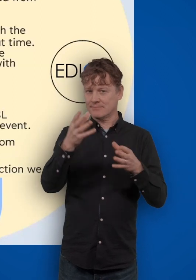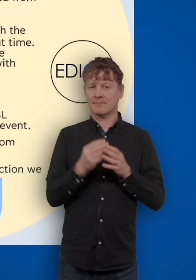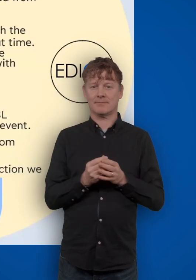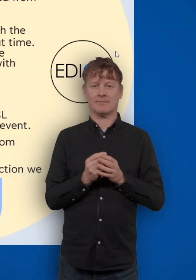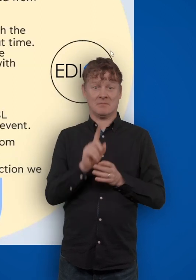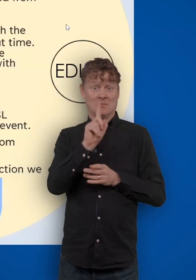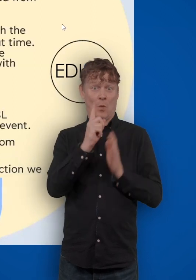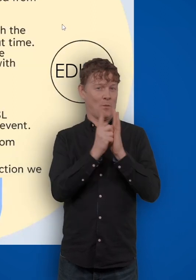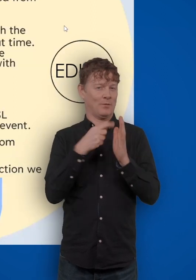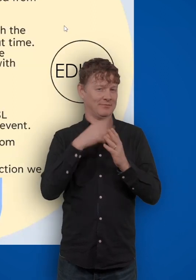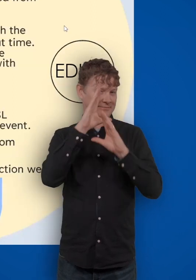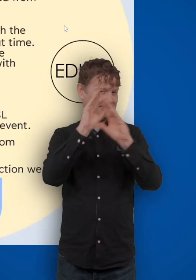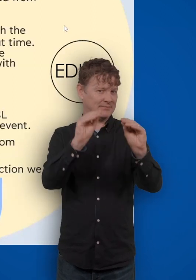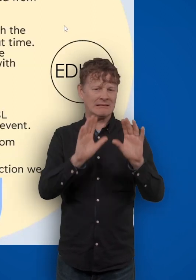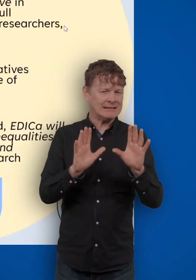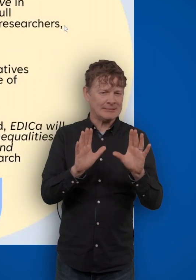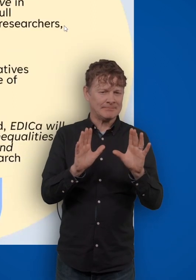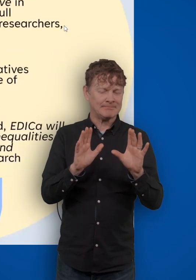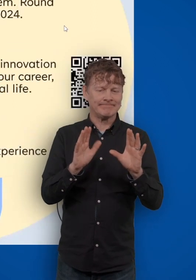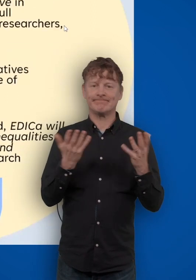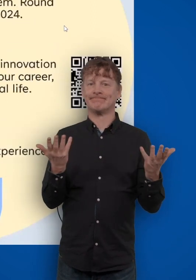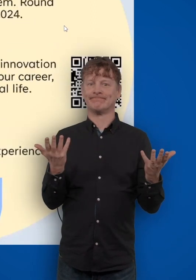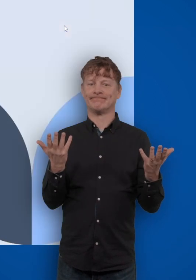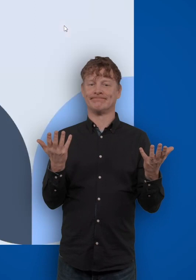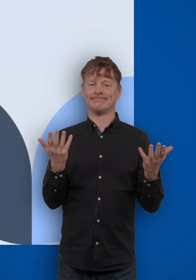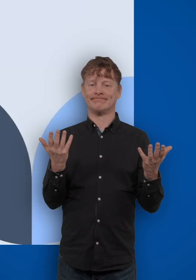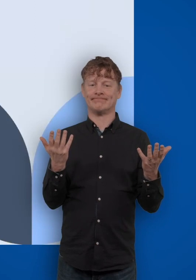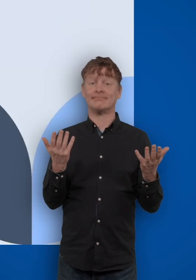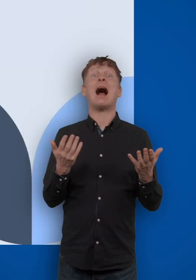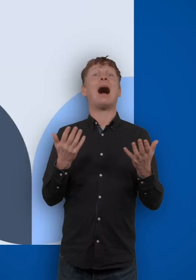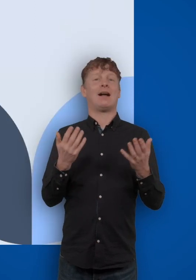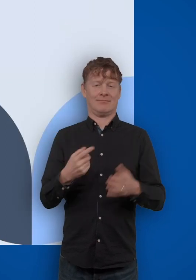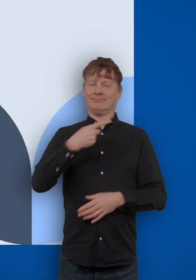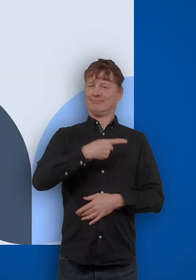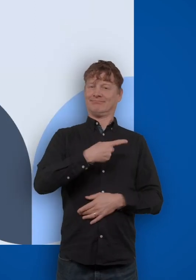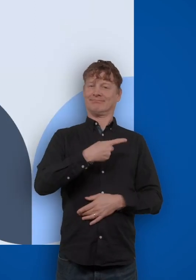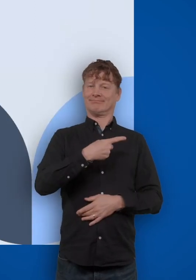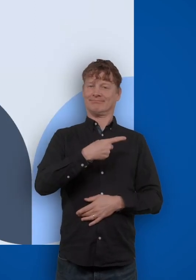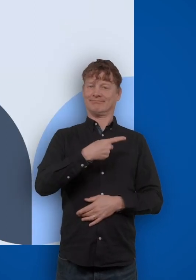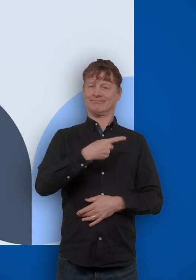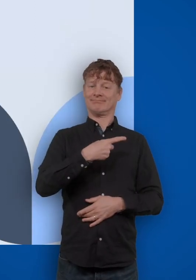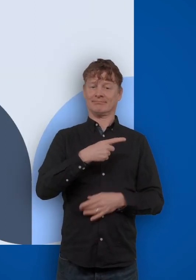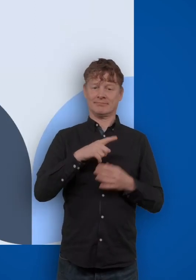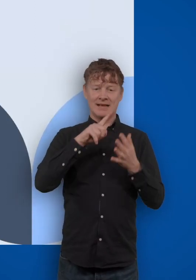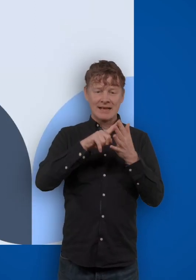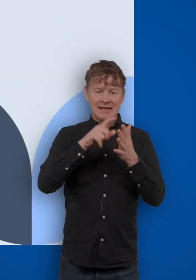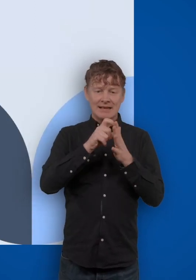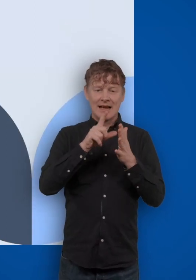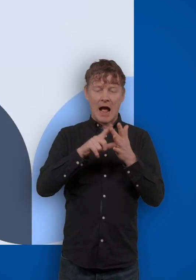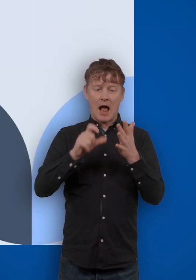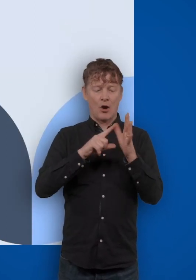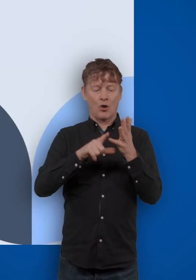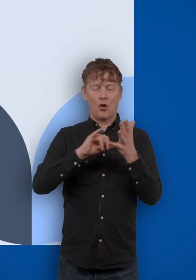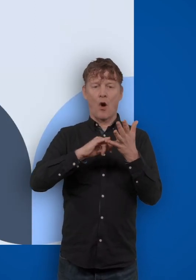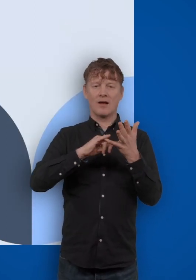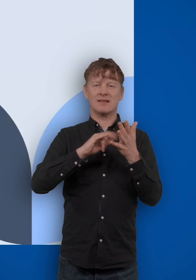I can tell you in just a moment here. Oh, no, maybe I can't. EDI caucus, here we go. EDI